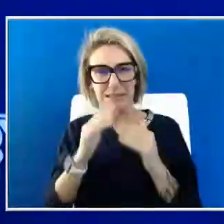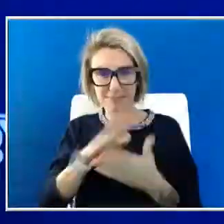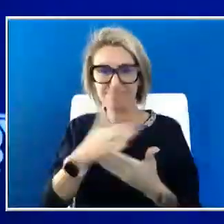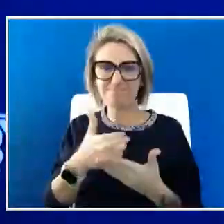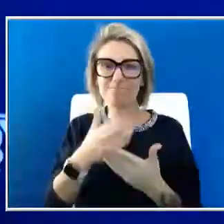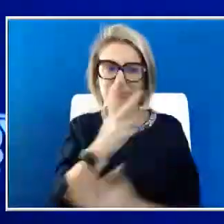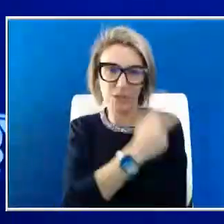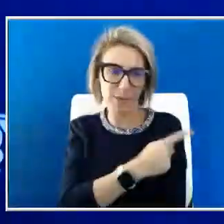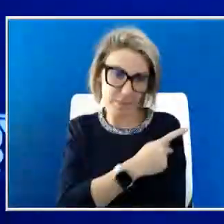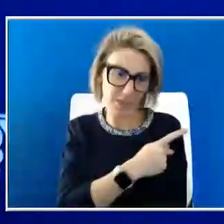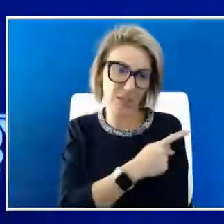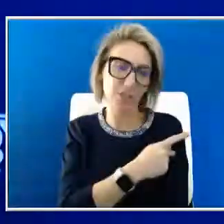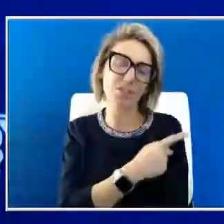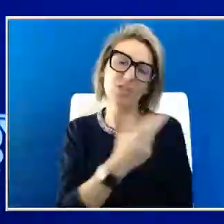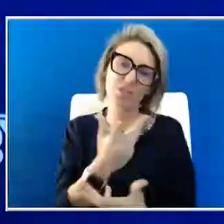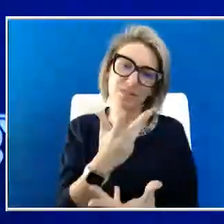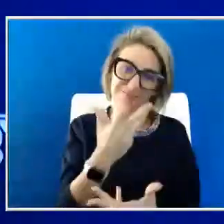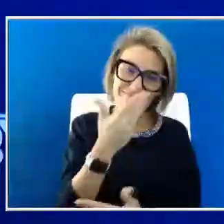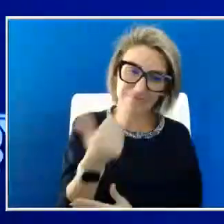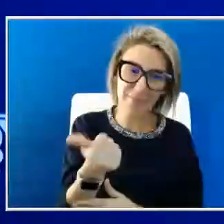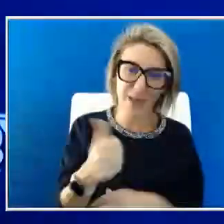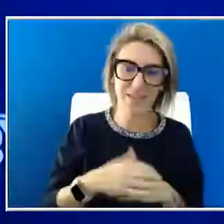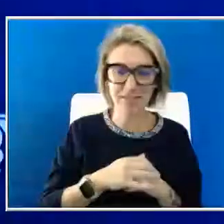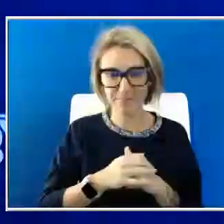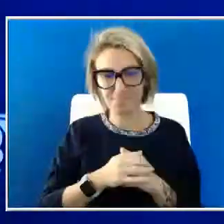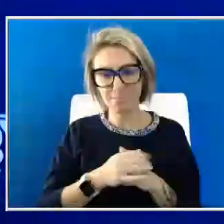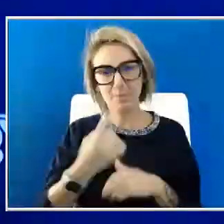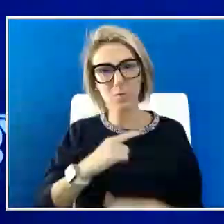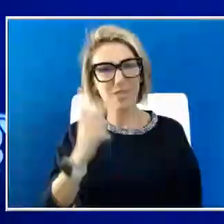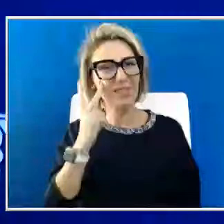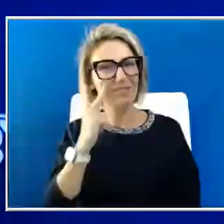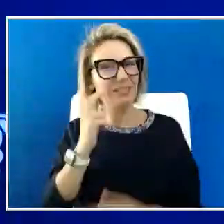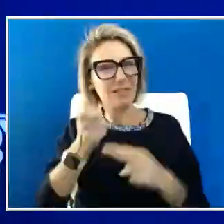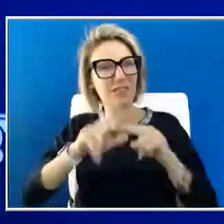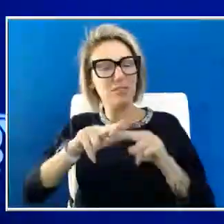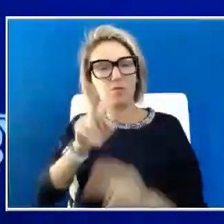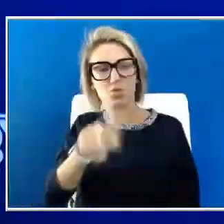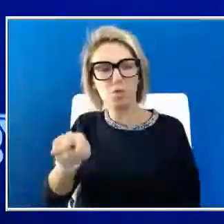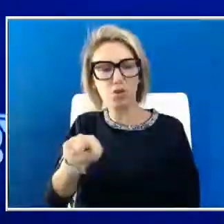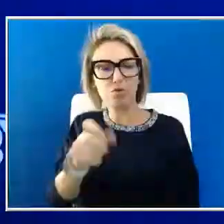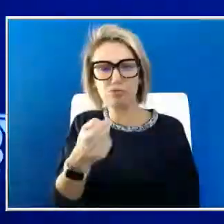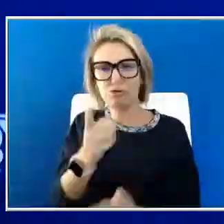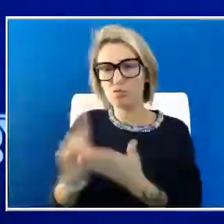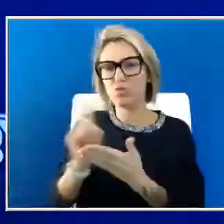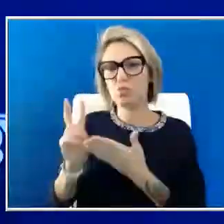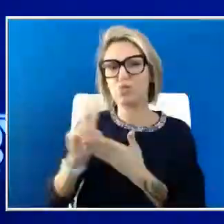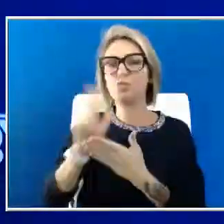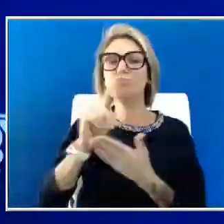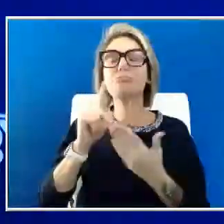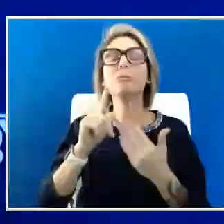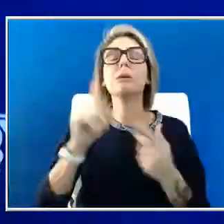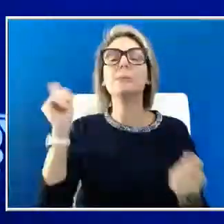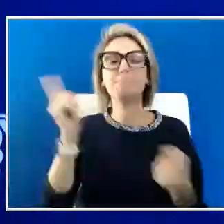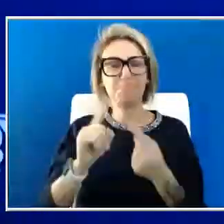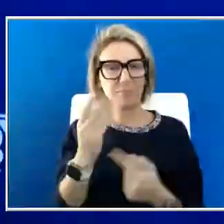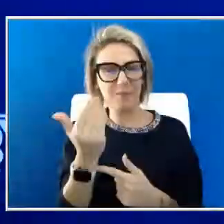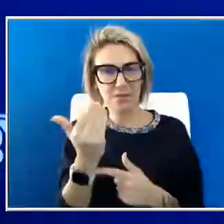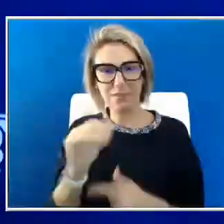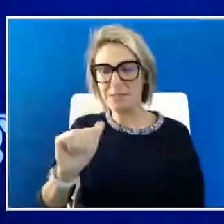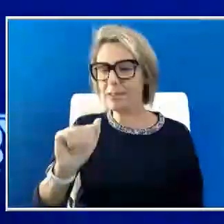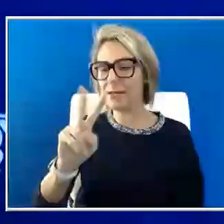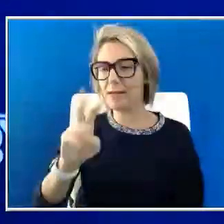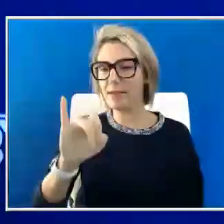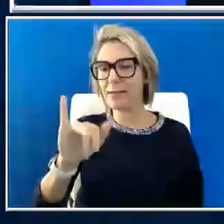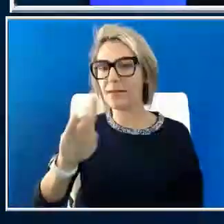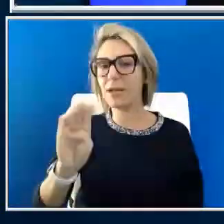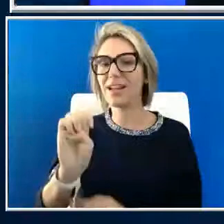active COVID is really the best. We saw kind of a peak of 22 a couple weeks ago, down to 15 active, so that is very good news as